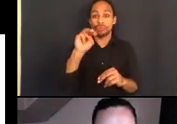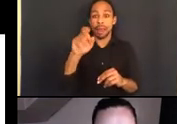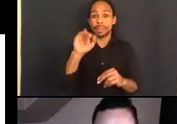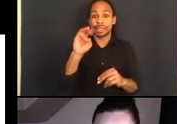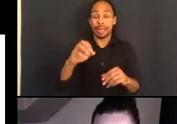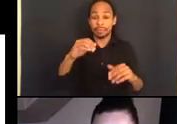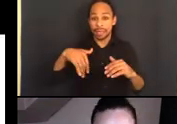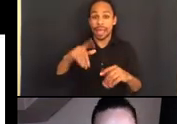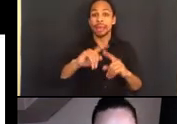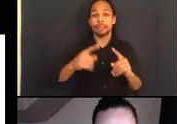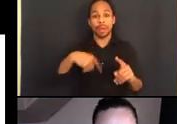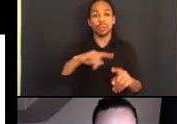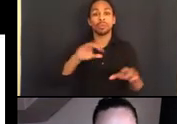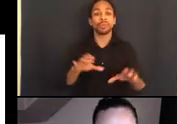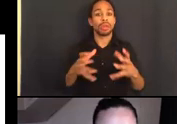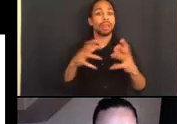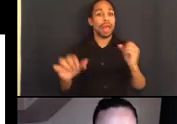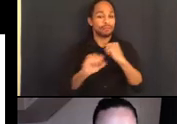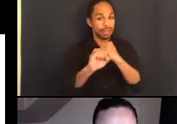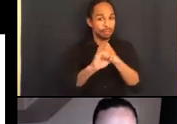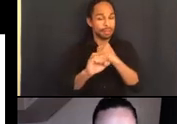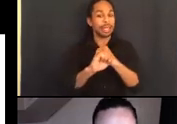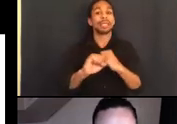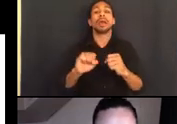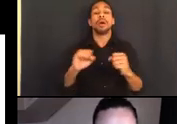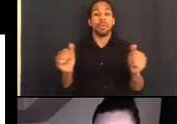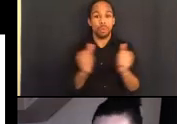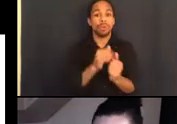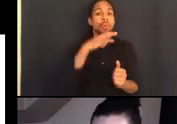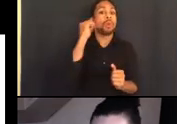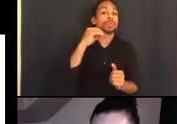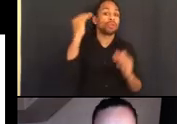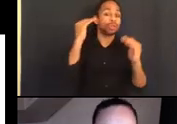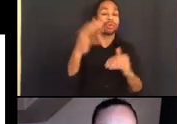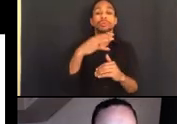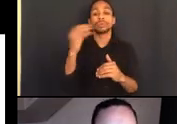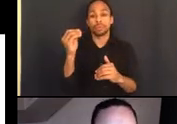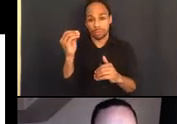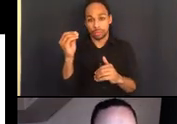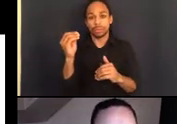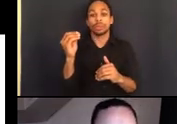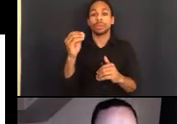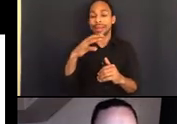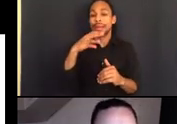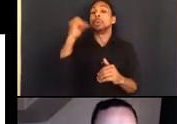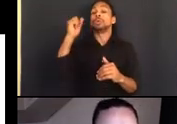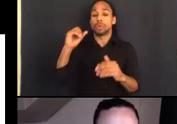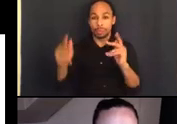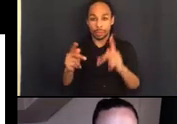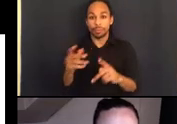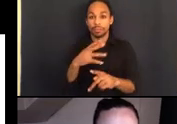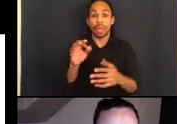collaborative effort, specifically with older adults and aging populations, as early as this coming Friday. With regard to structural